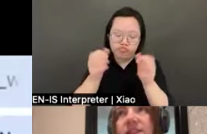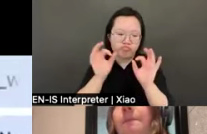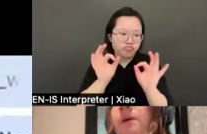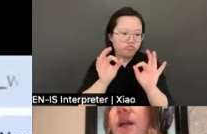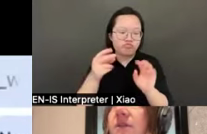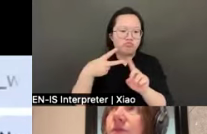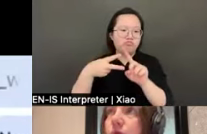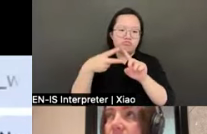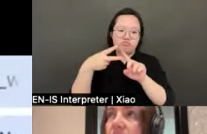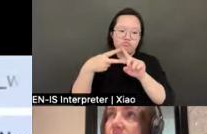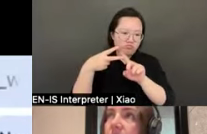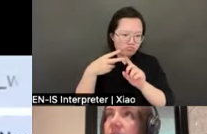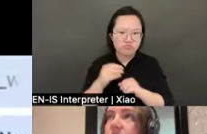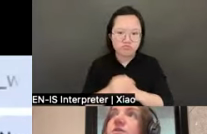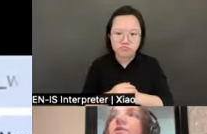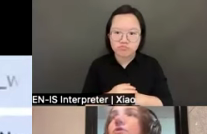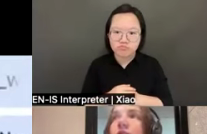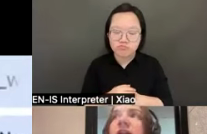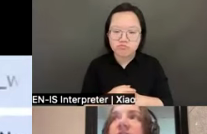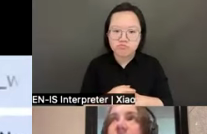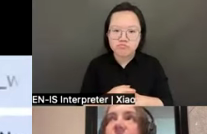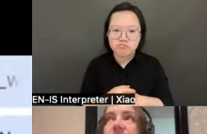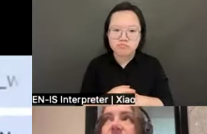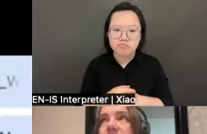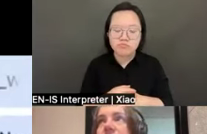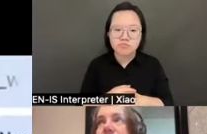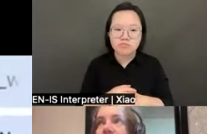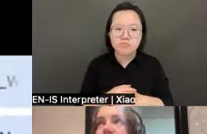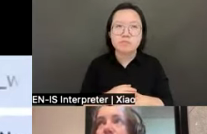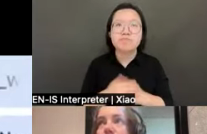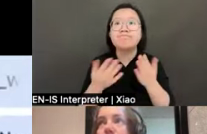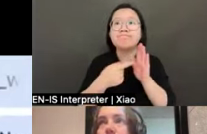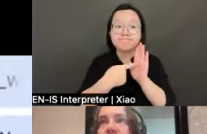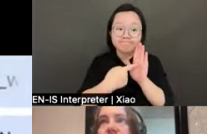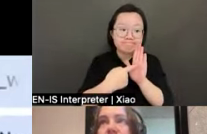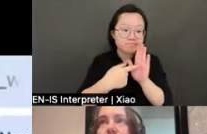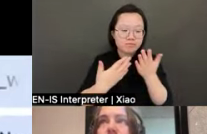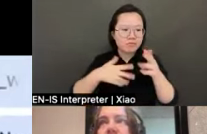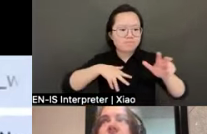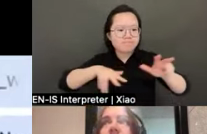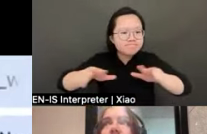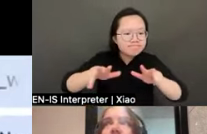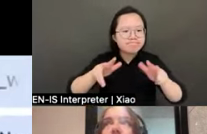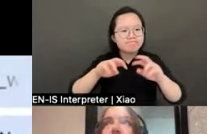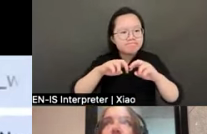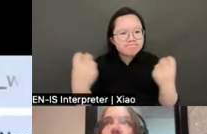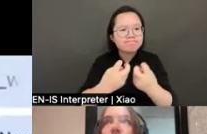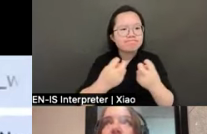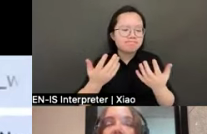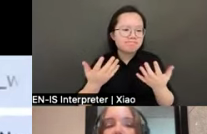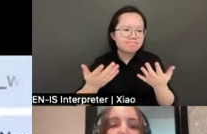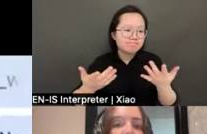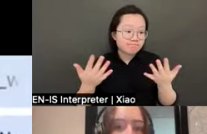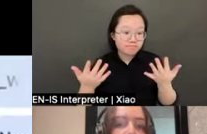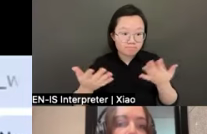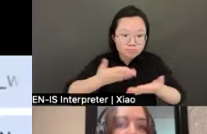So for example, if you organize an event and you think